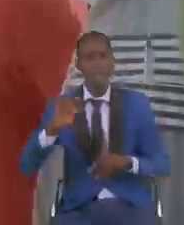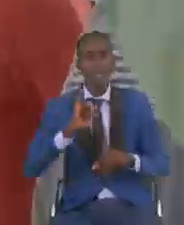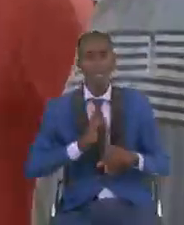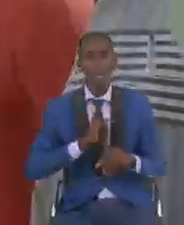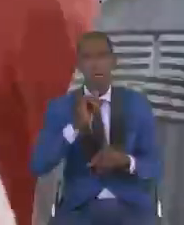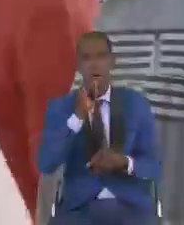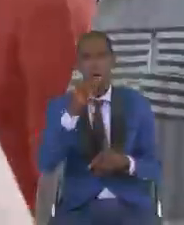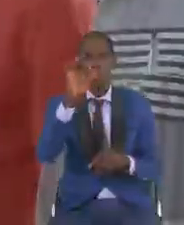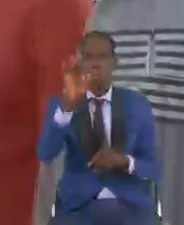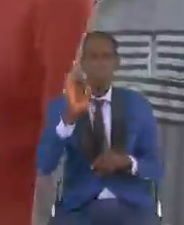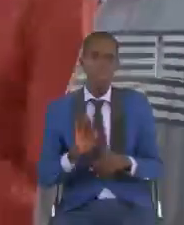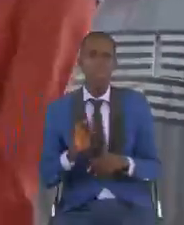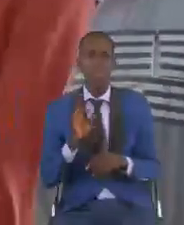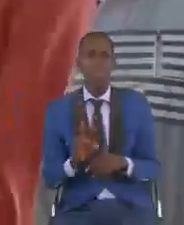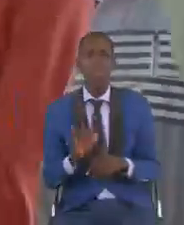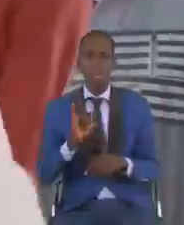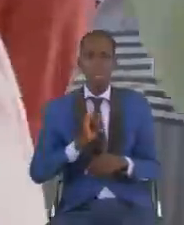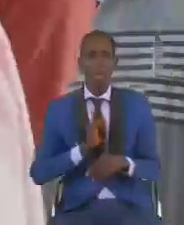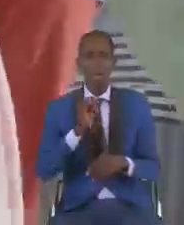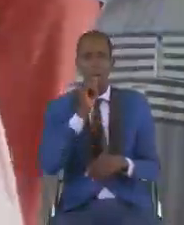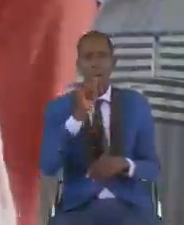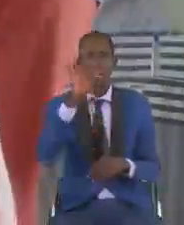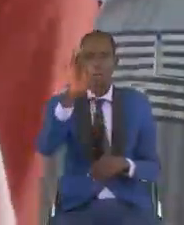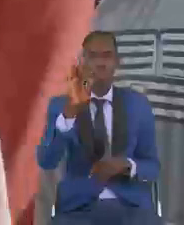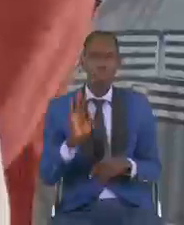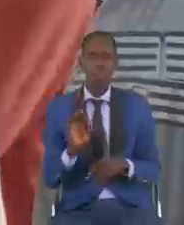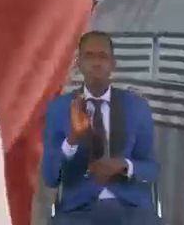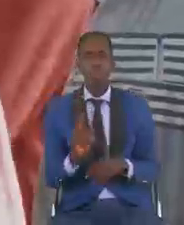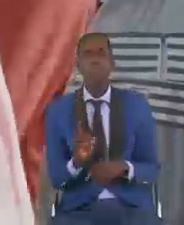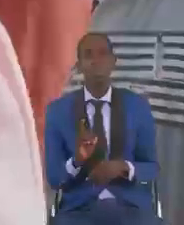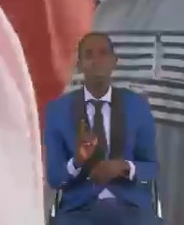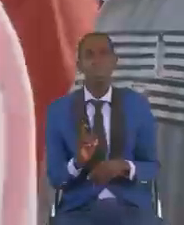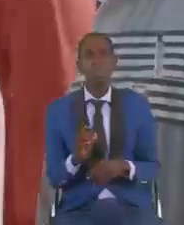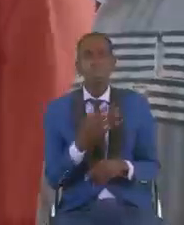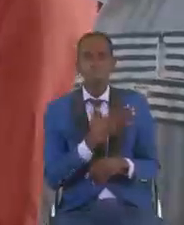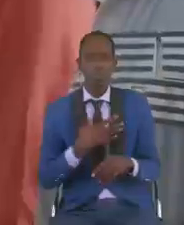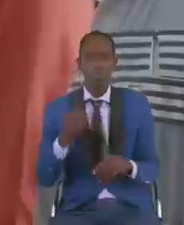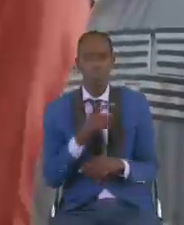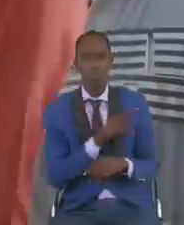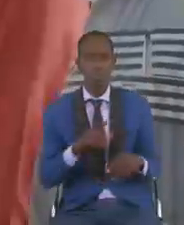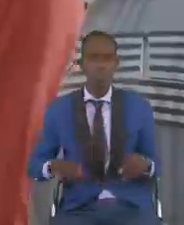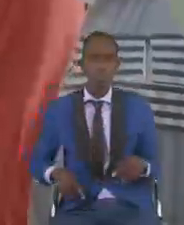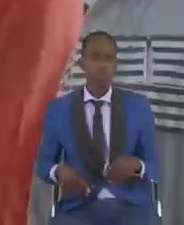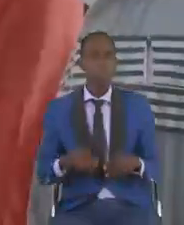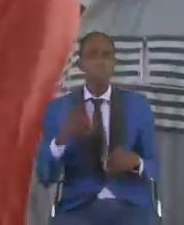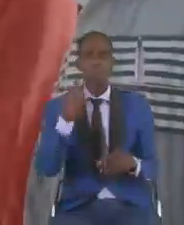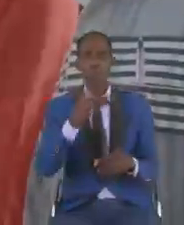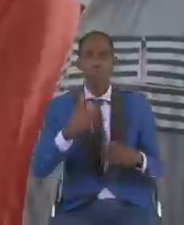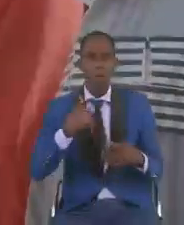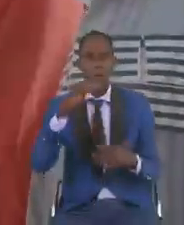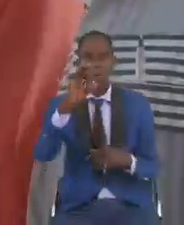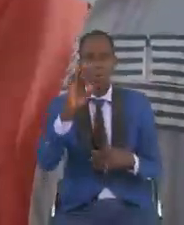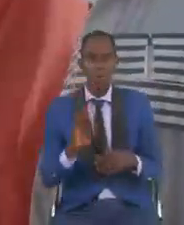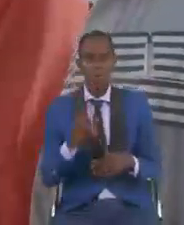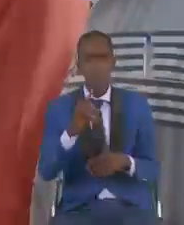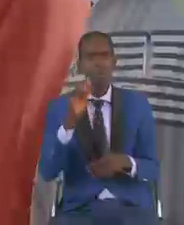am appointed. I am appointed. And the Lord has appointed you. Will never